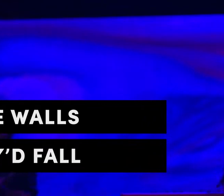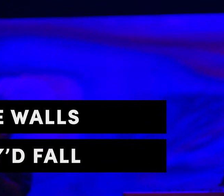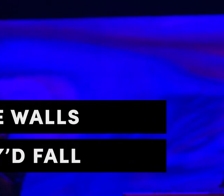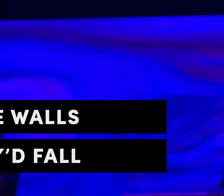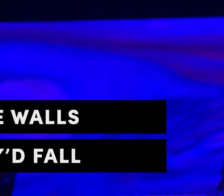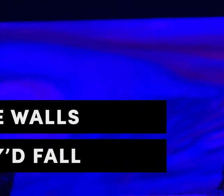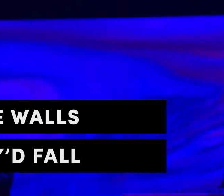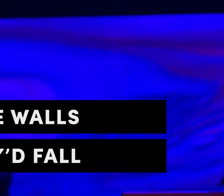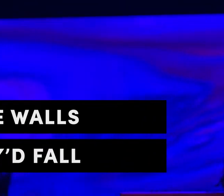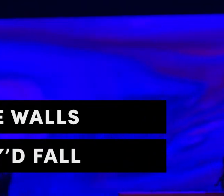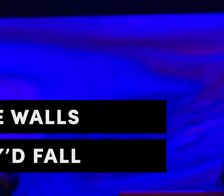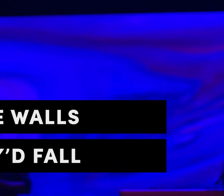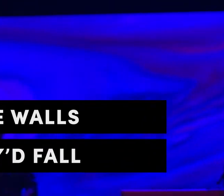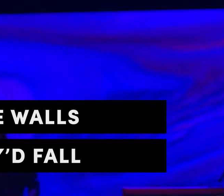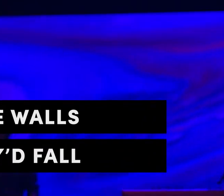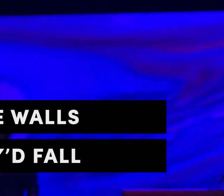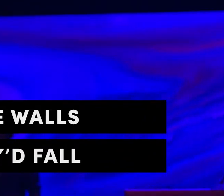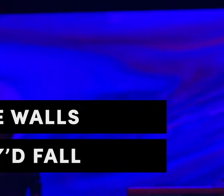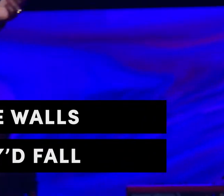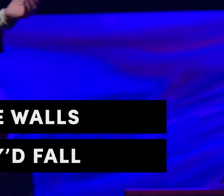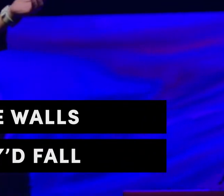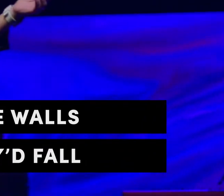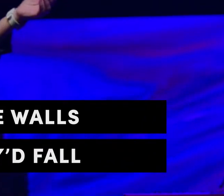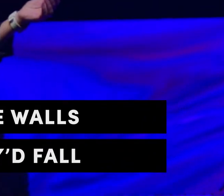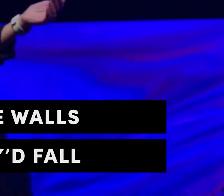Walking around these walls,